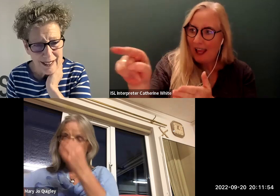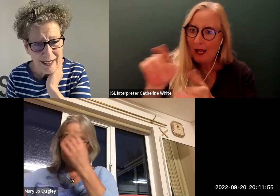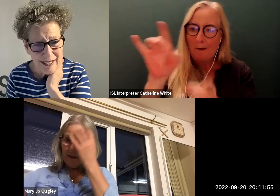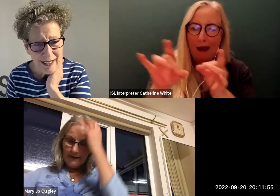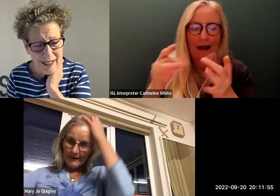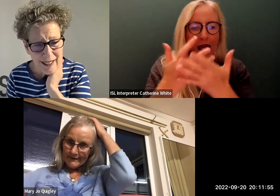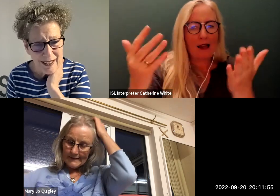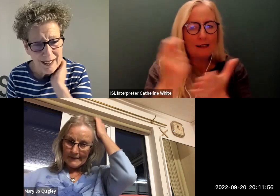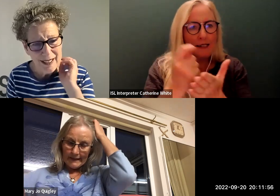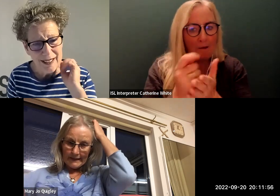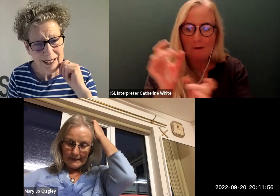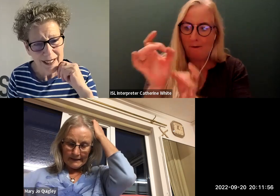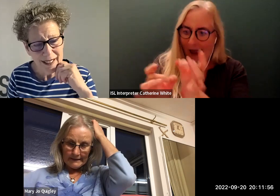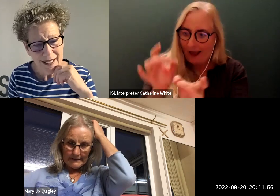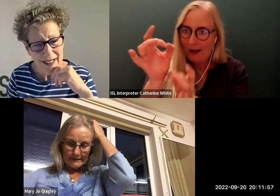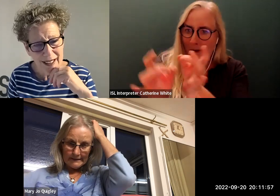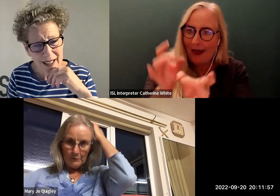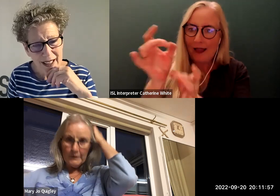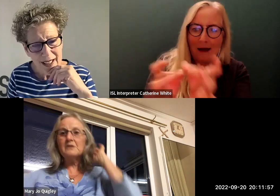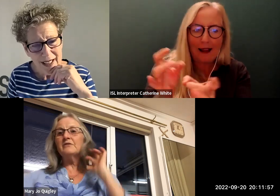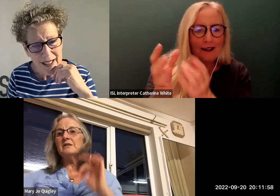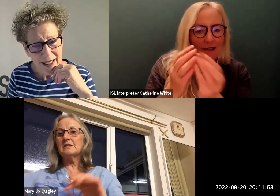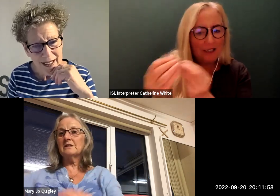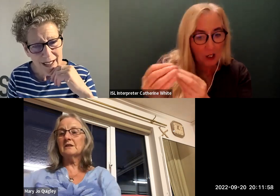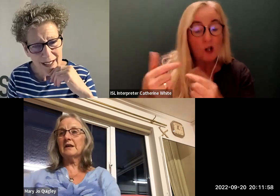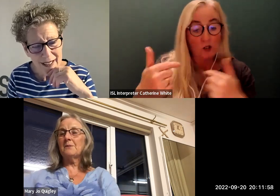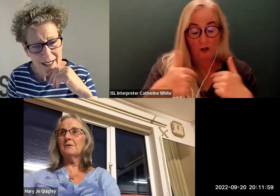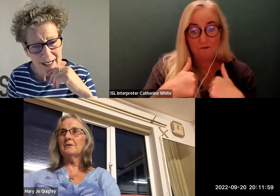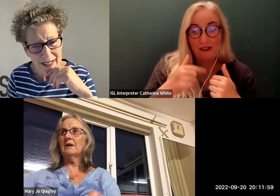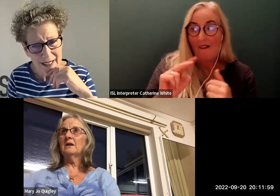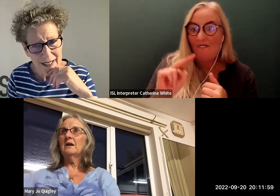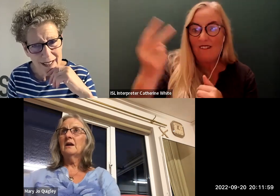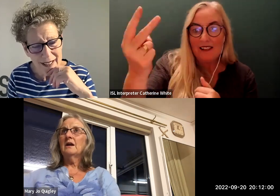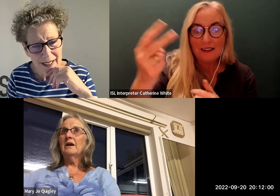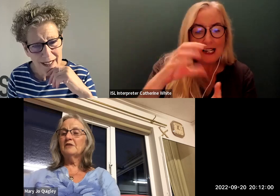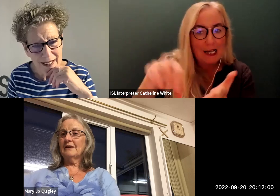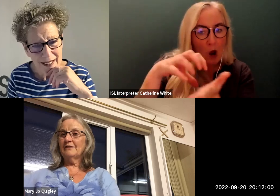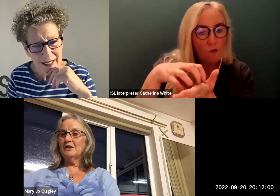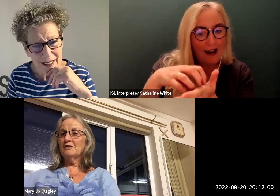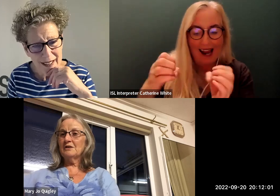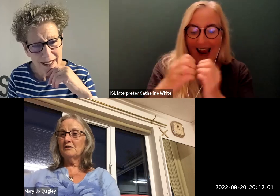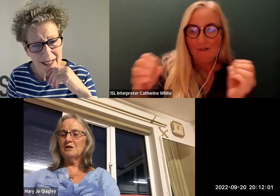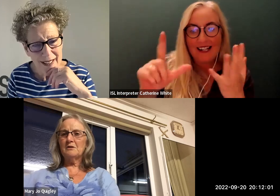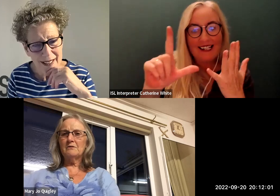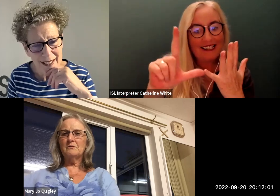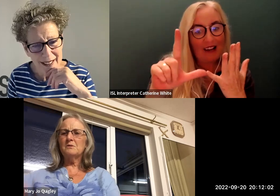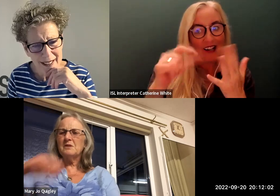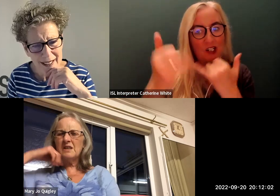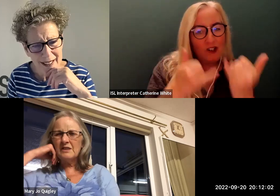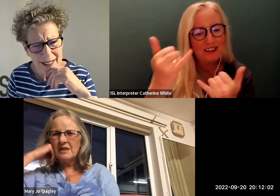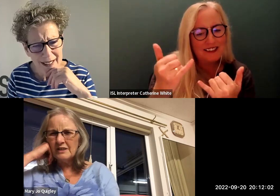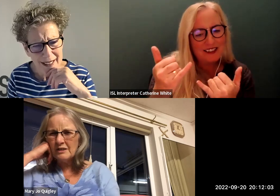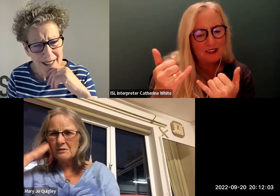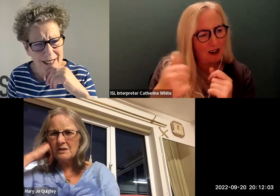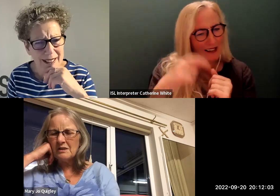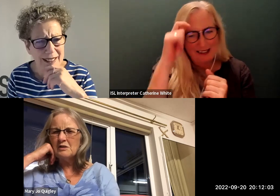things. And we used to visit Cabra then every 7 years. There used to, or was it